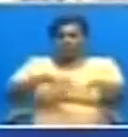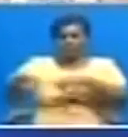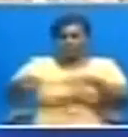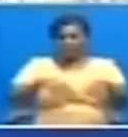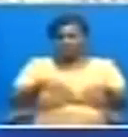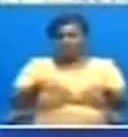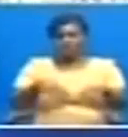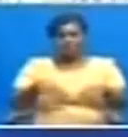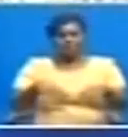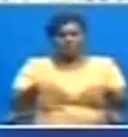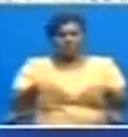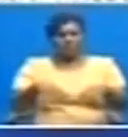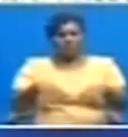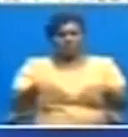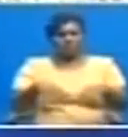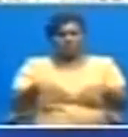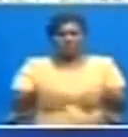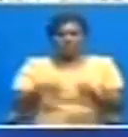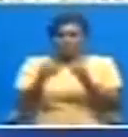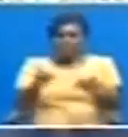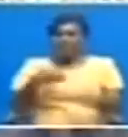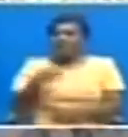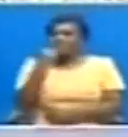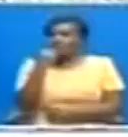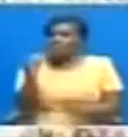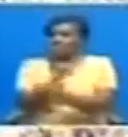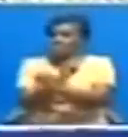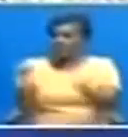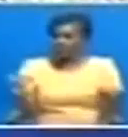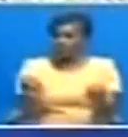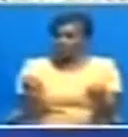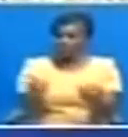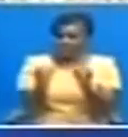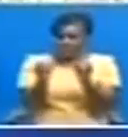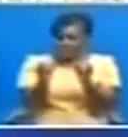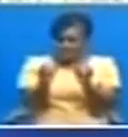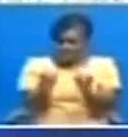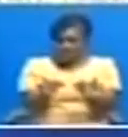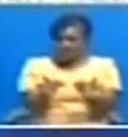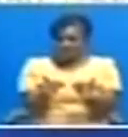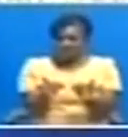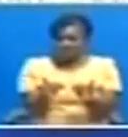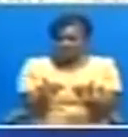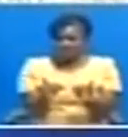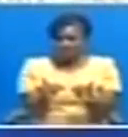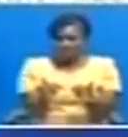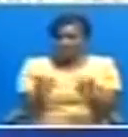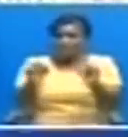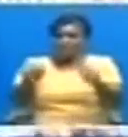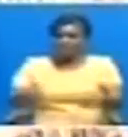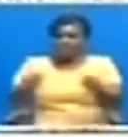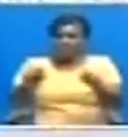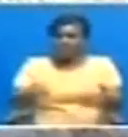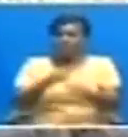currently depending on. Waweza kusoma kwa sababu ikiwa hana chakula. So kama kaundi anaweza atetee hata